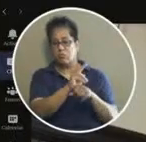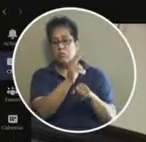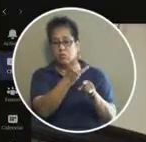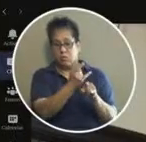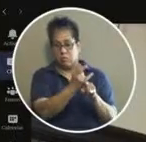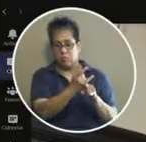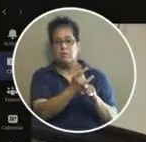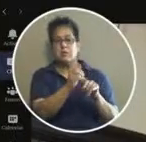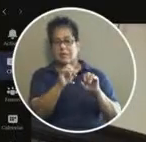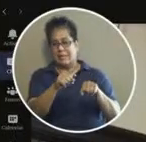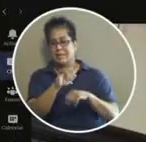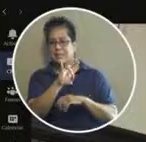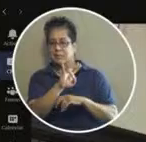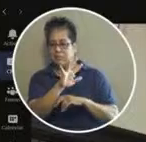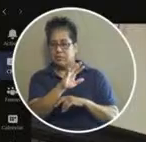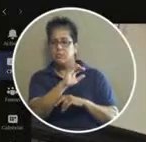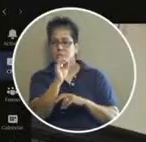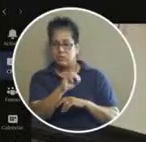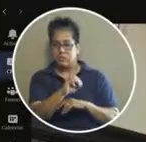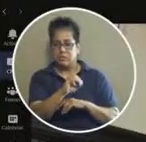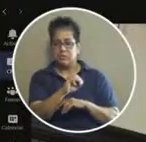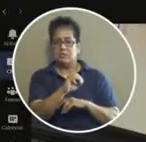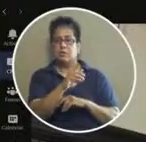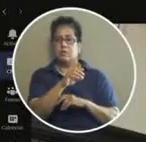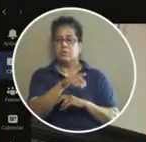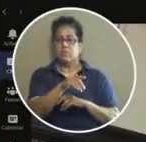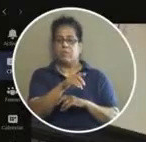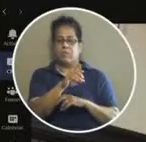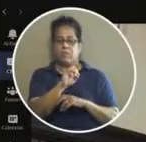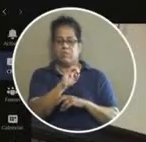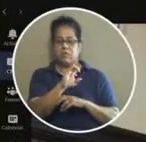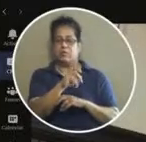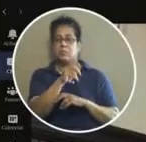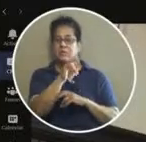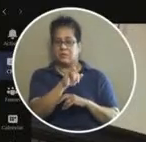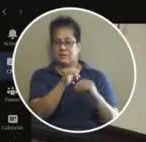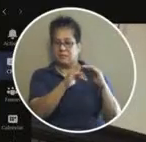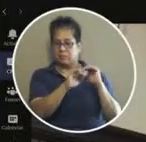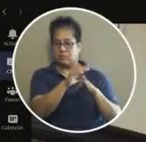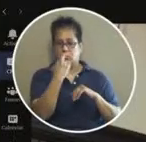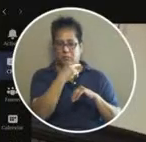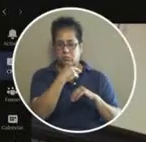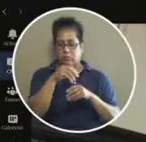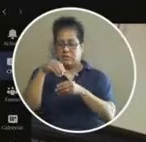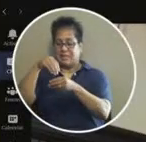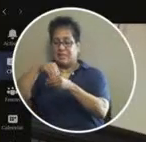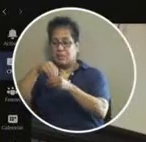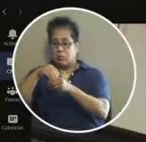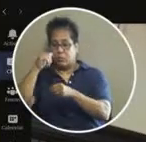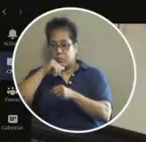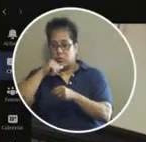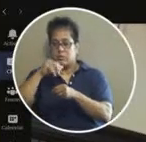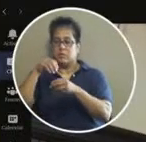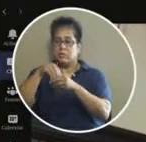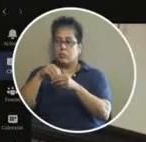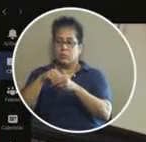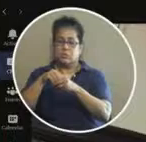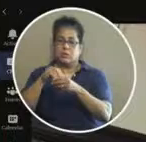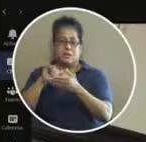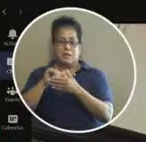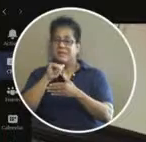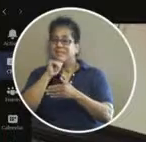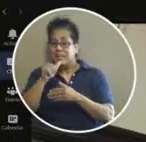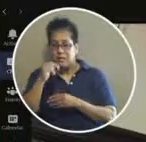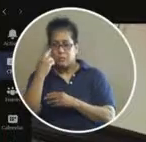up to 75% of the total listed occupancy of the restaurant. For indoor bars and similar indoor establishments that are